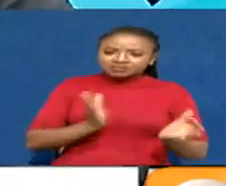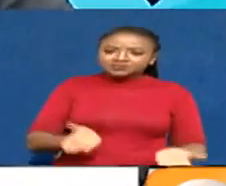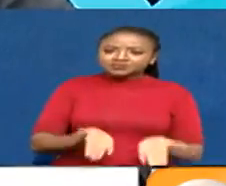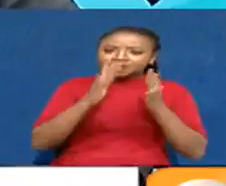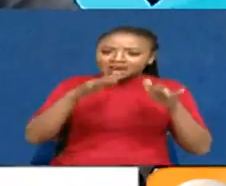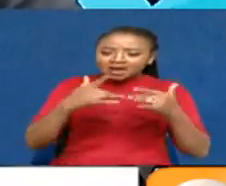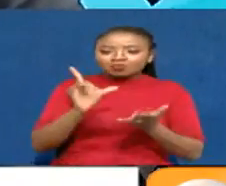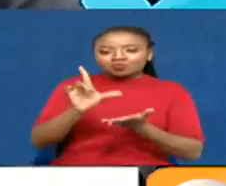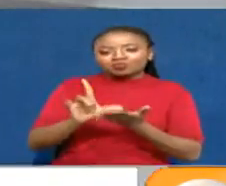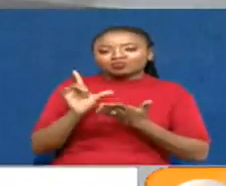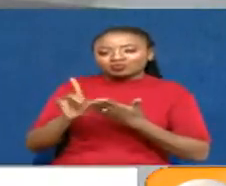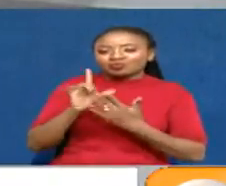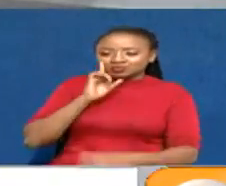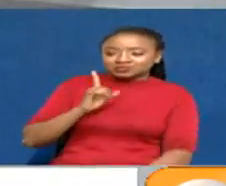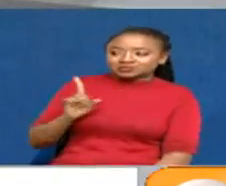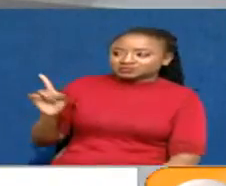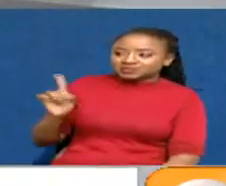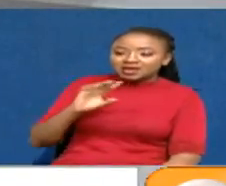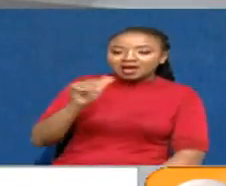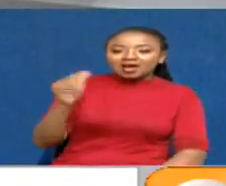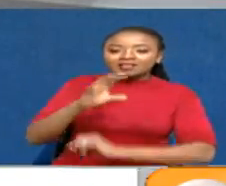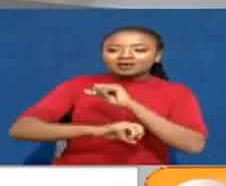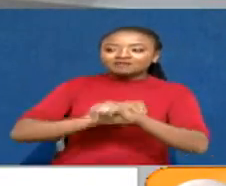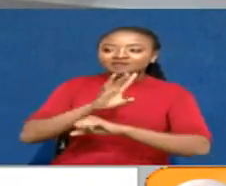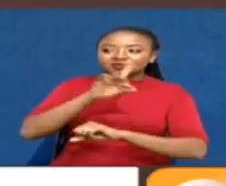All right. Let's bring up another video question that's coming through.